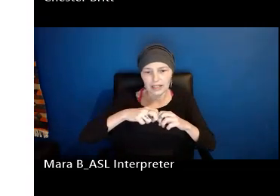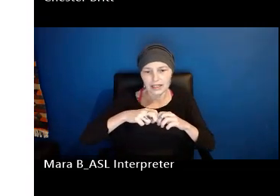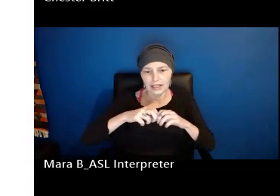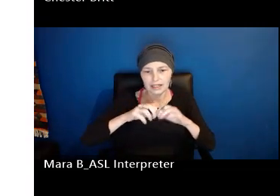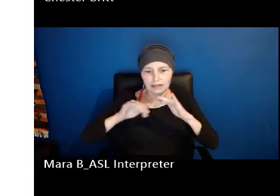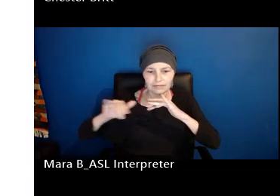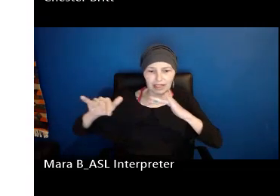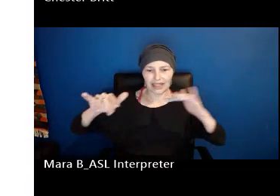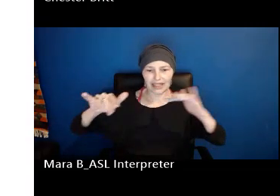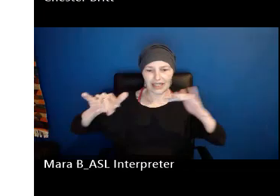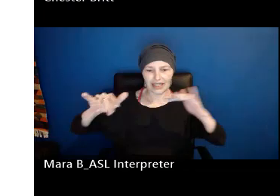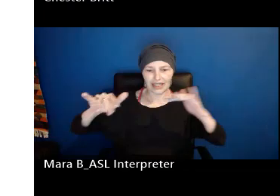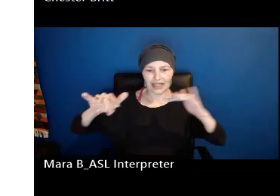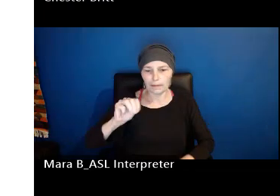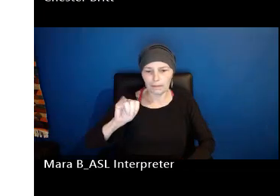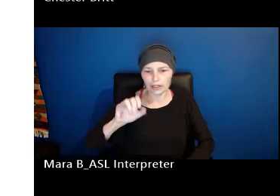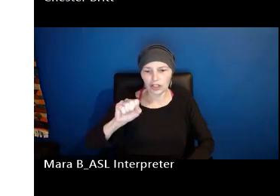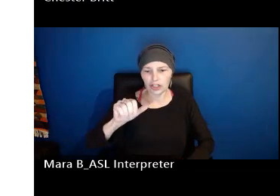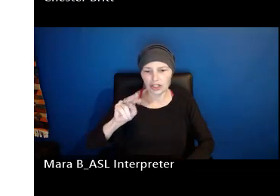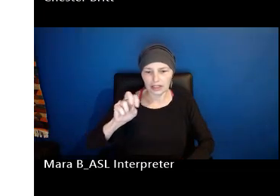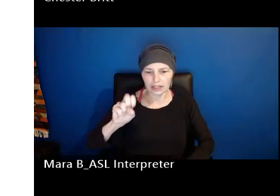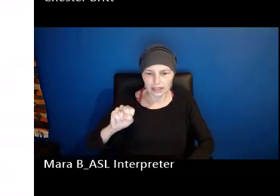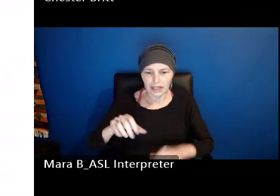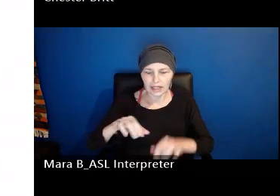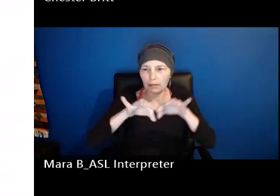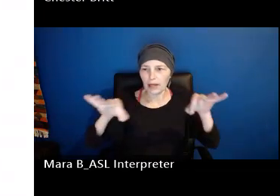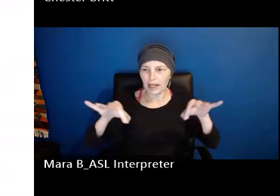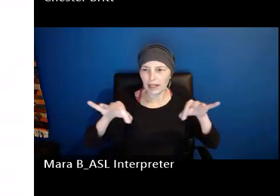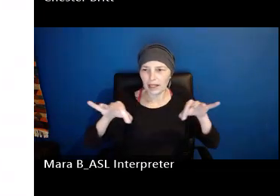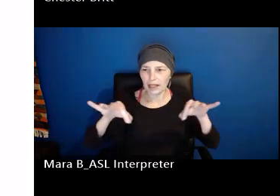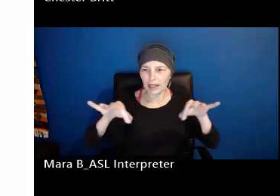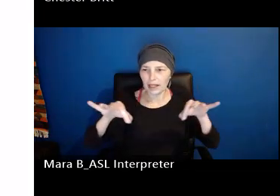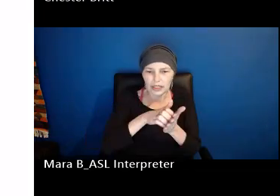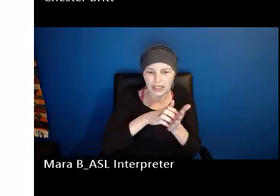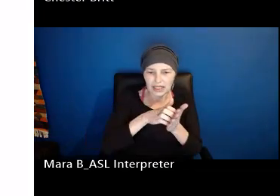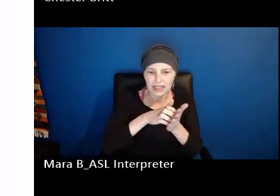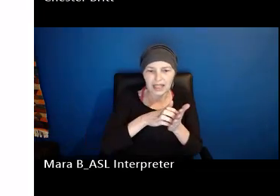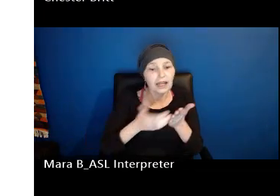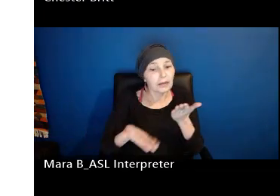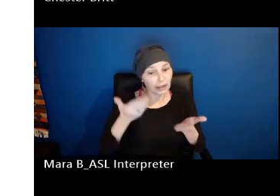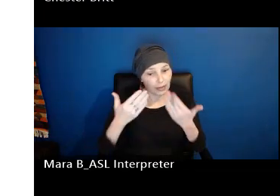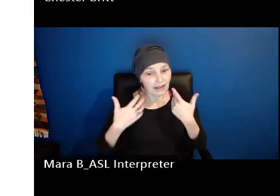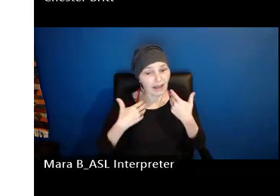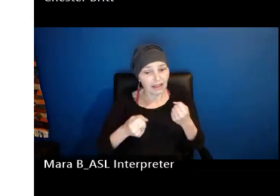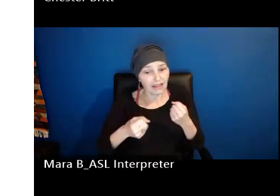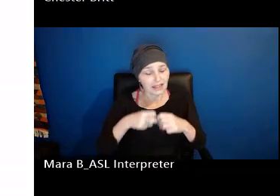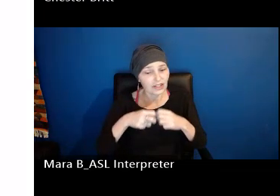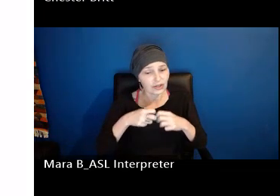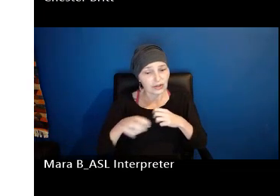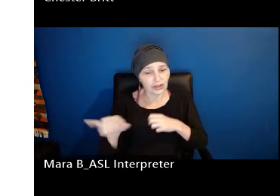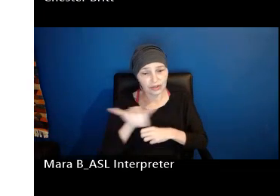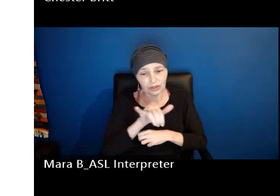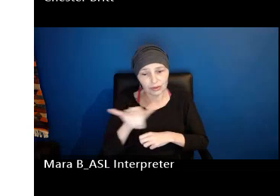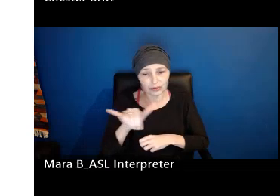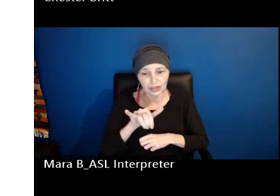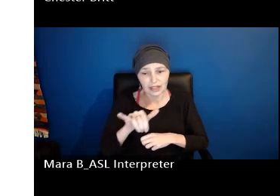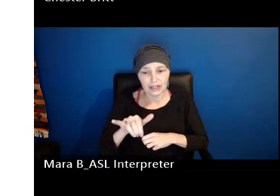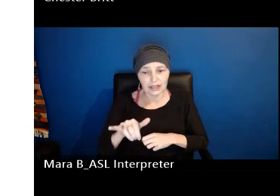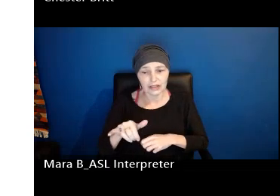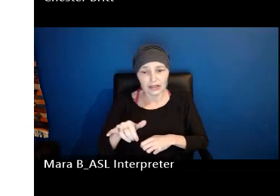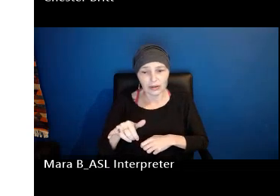brittleness of steel piping, and possibly related health issues. Instead of